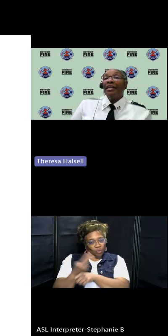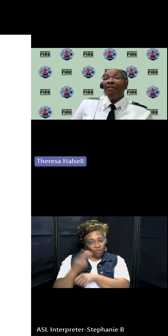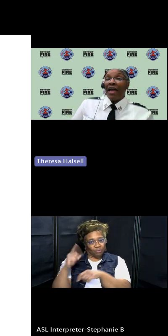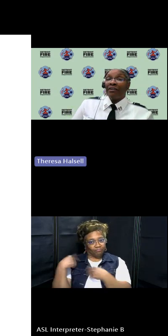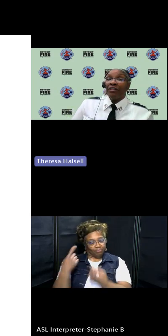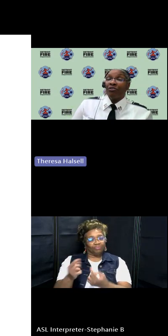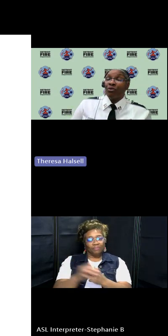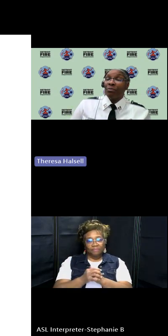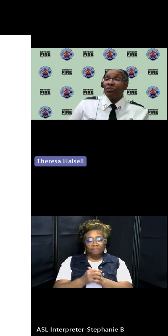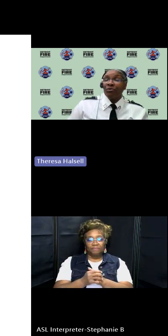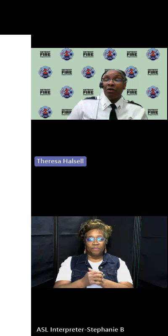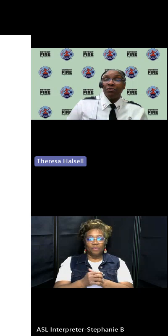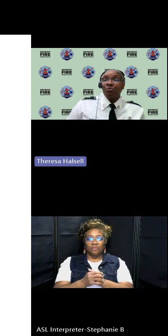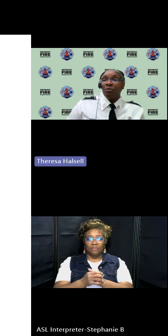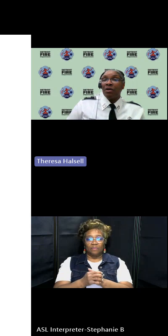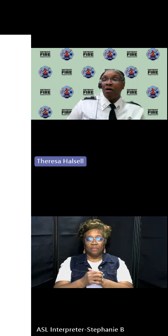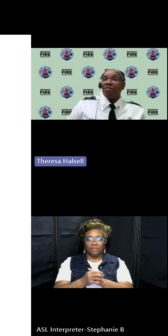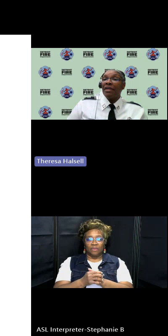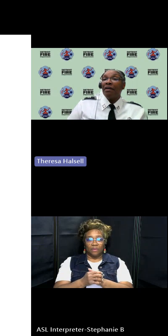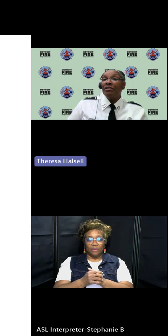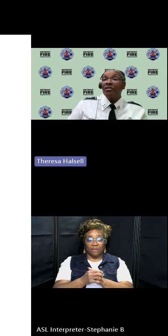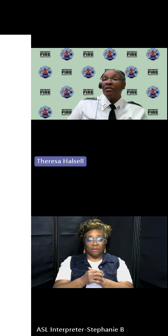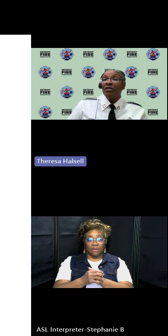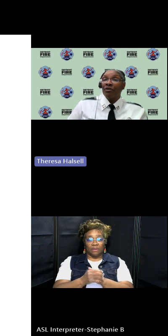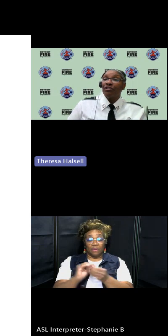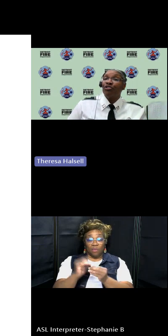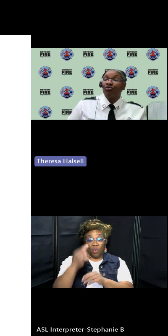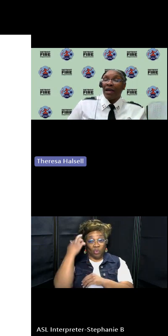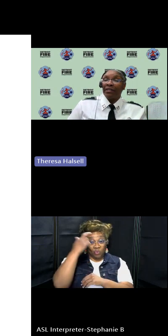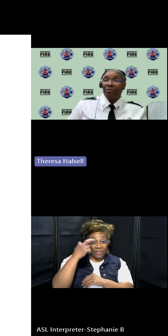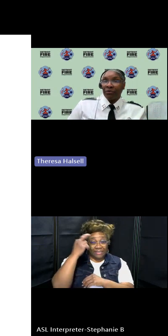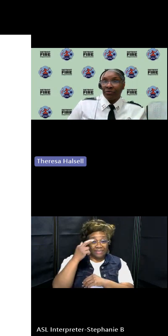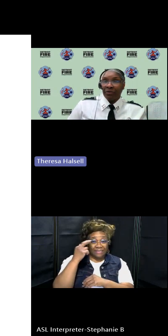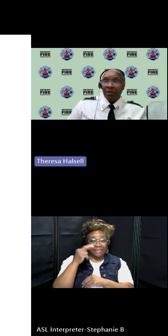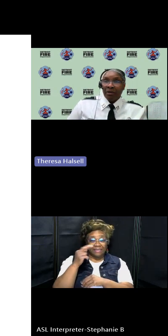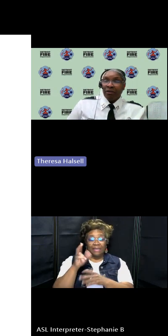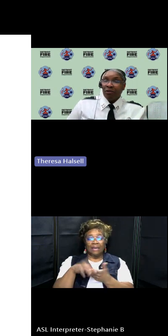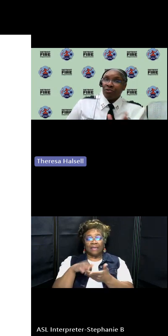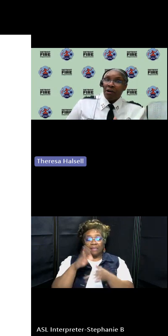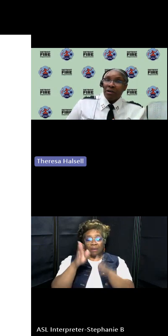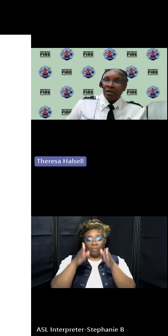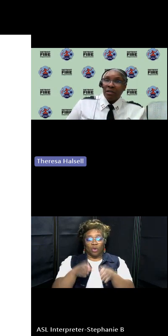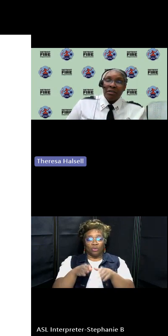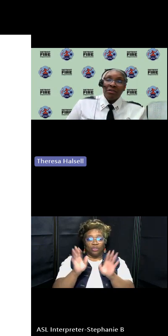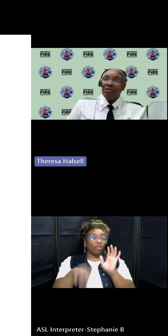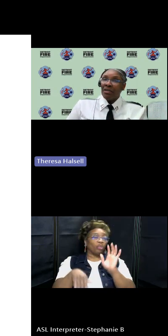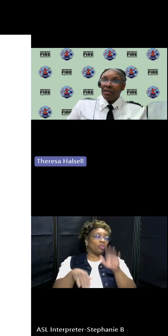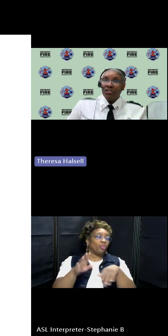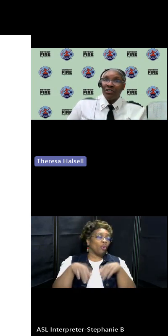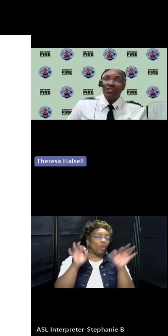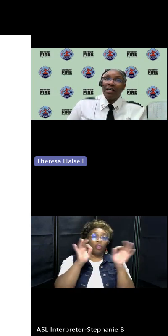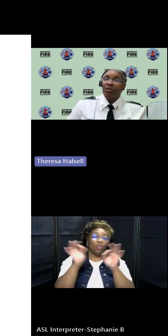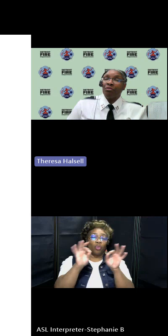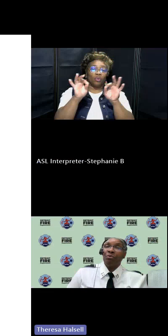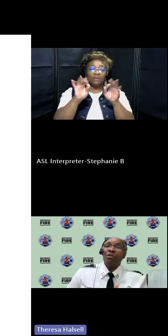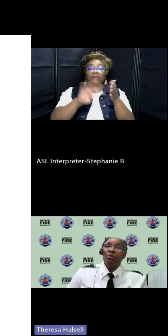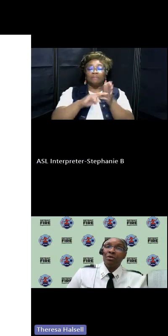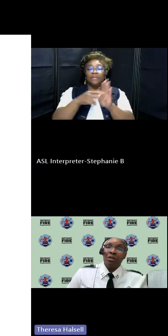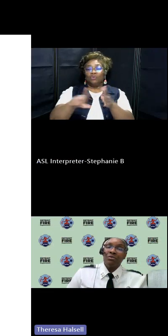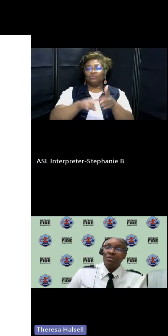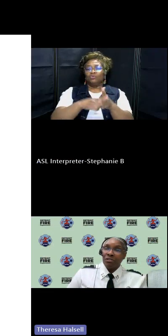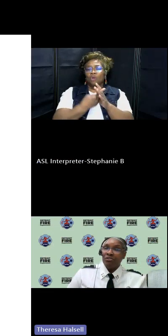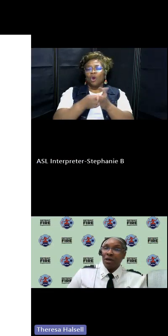The leading factor that contributes to those is what we call the careless cook or distracted person. You start cooking and you leave the kitchen, you decide you're going to throw